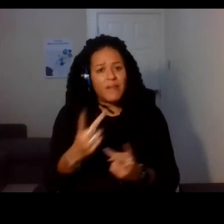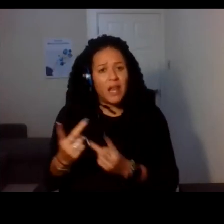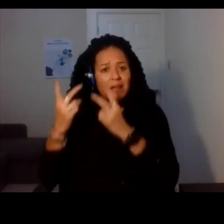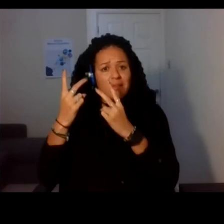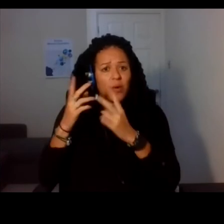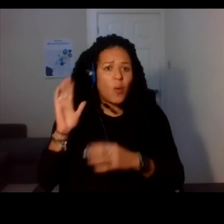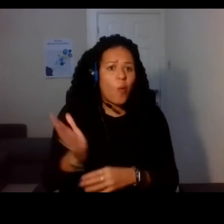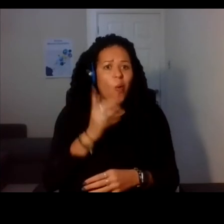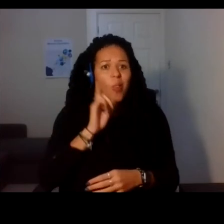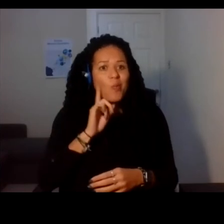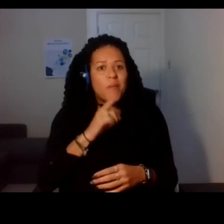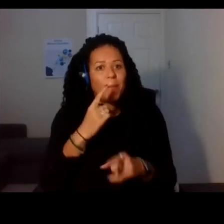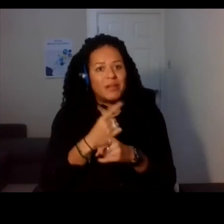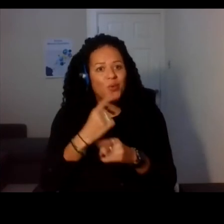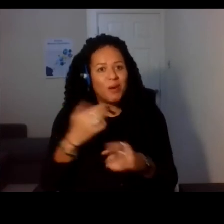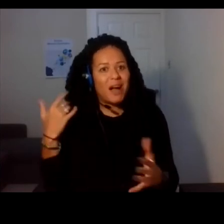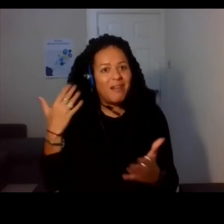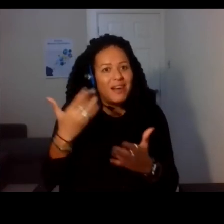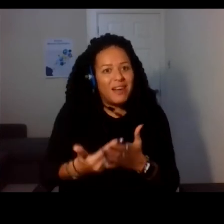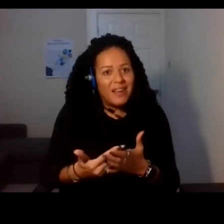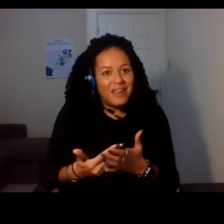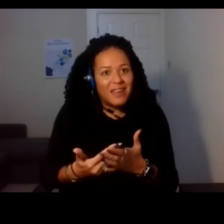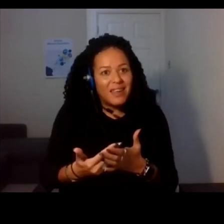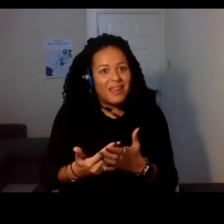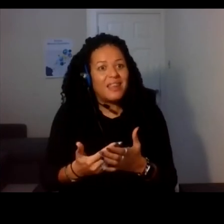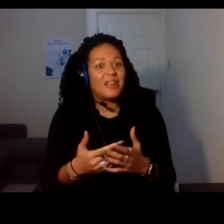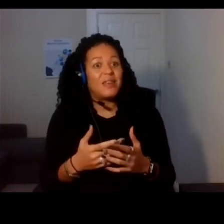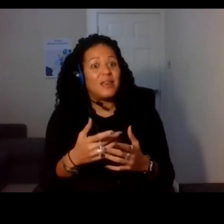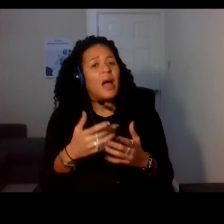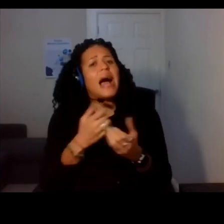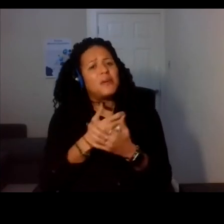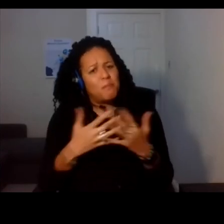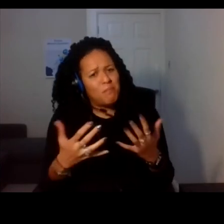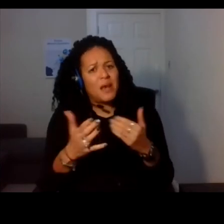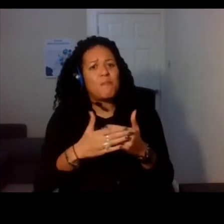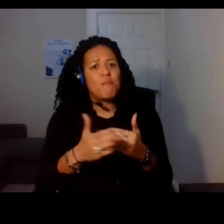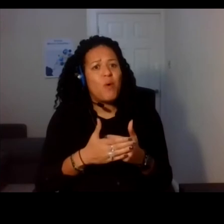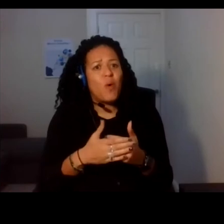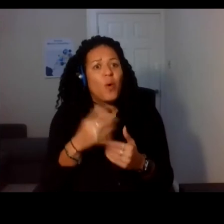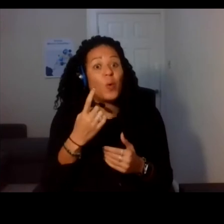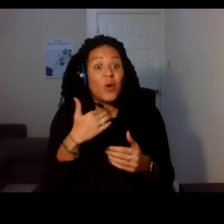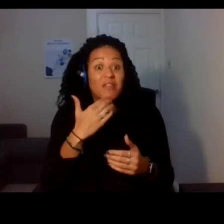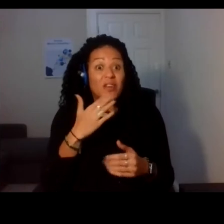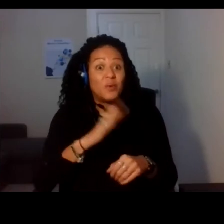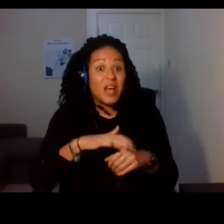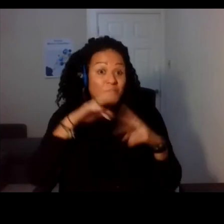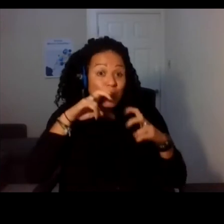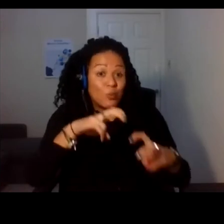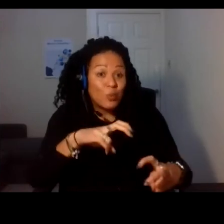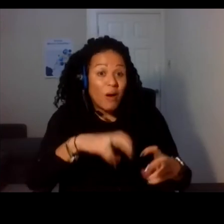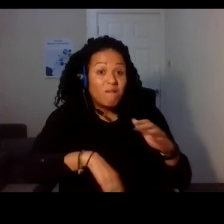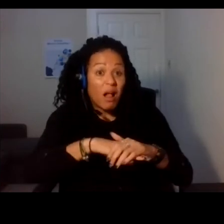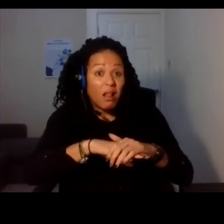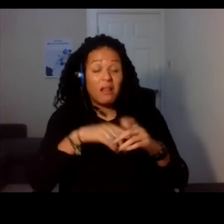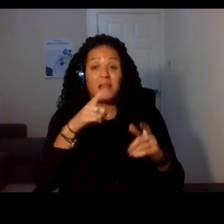all the women we've been able to talk about or with, and many more who don't have time to delve into, but